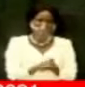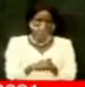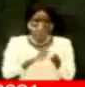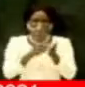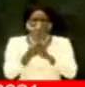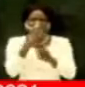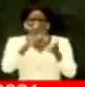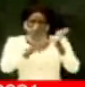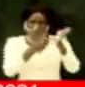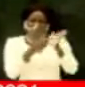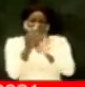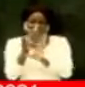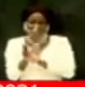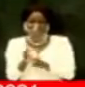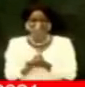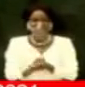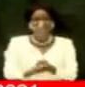of issues.